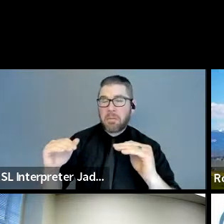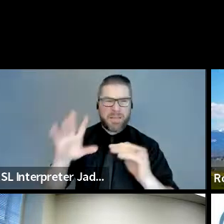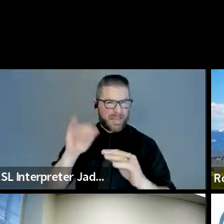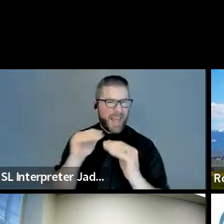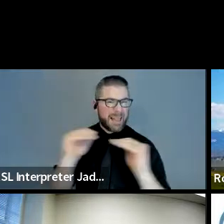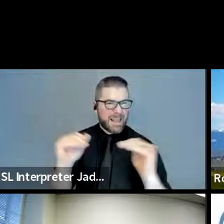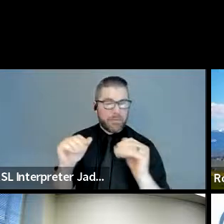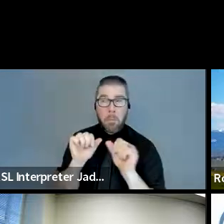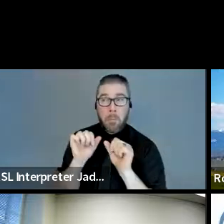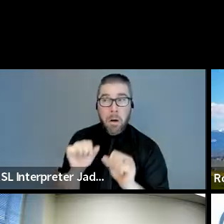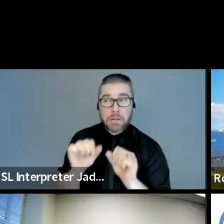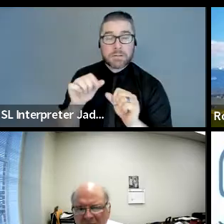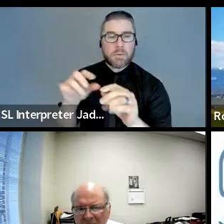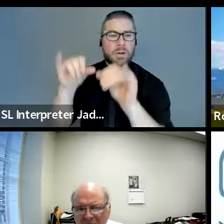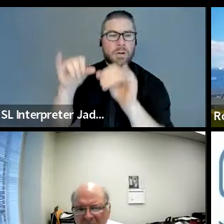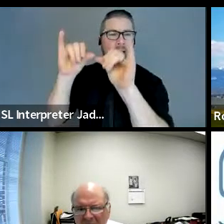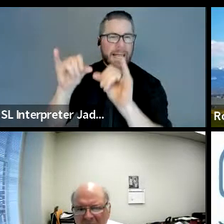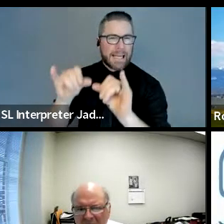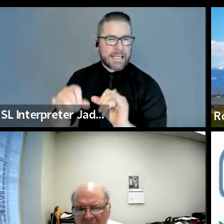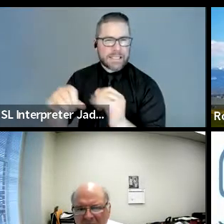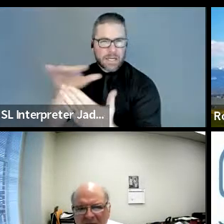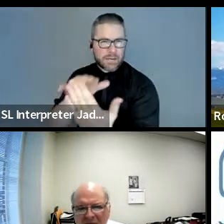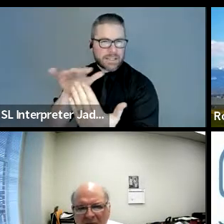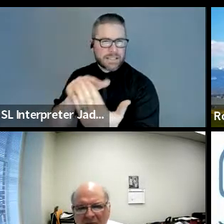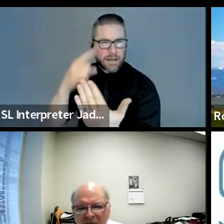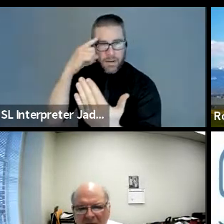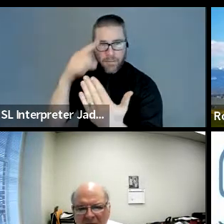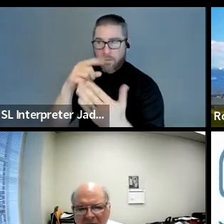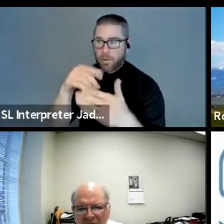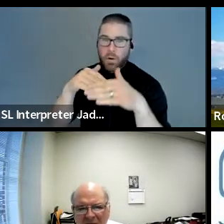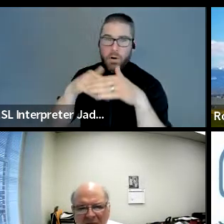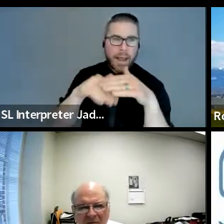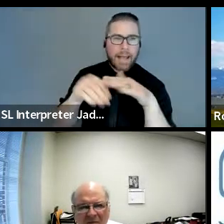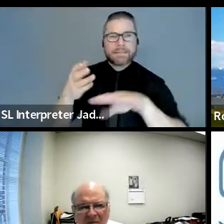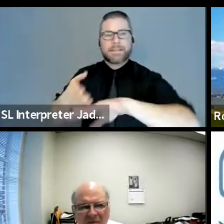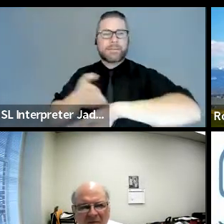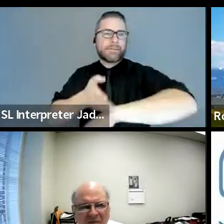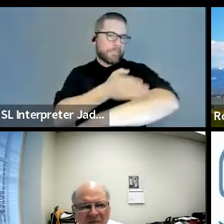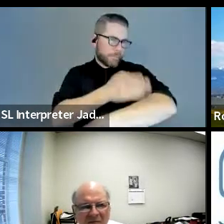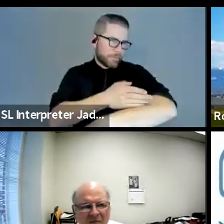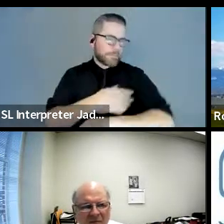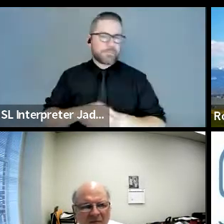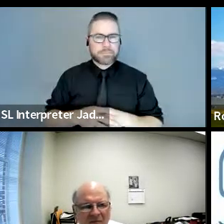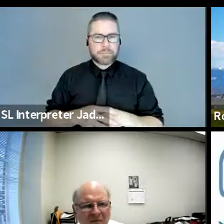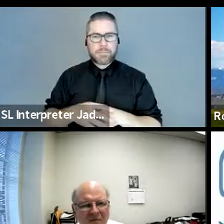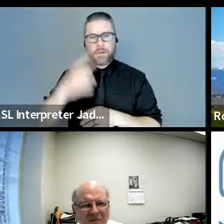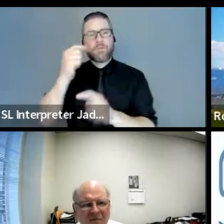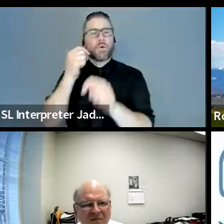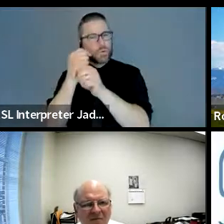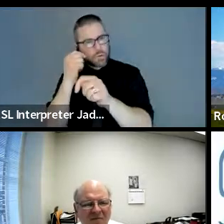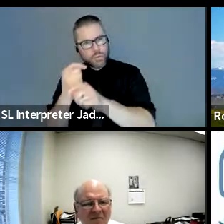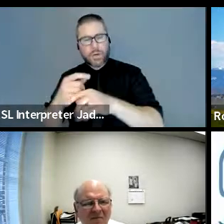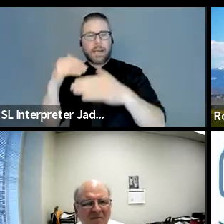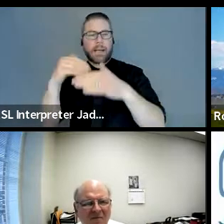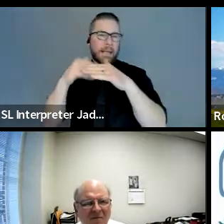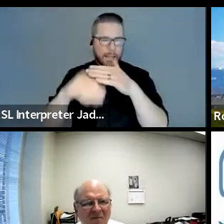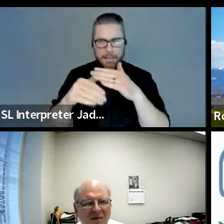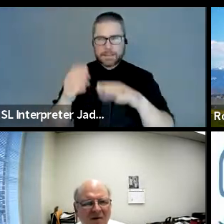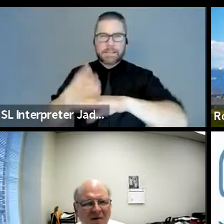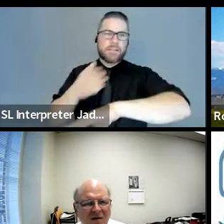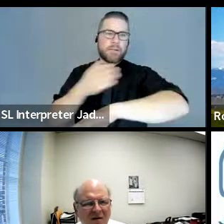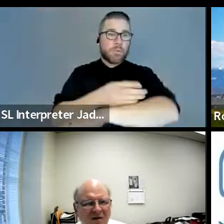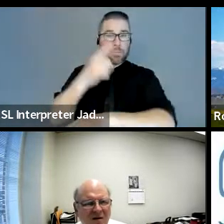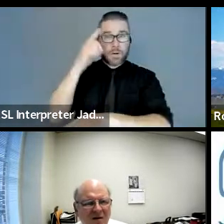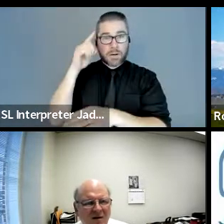engineering study for access improvements, for truck access improvements via Washington Street